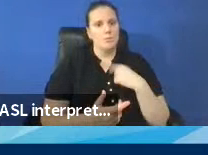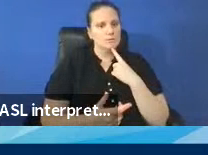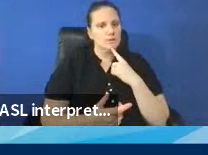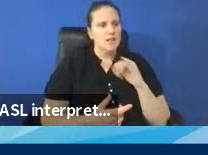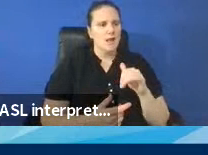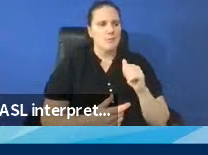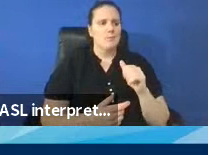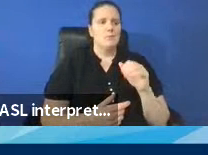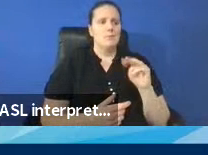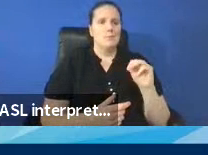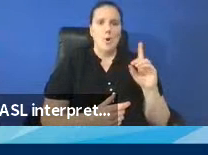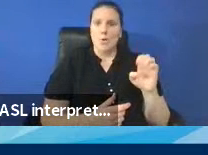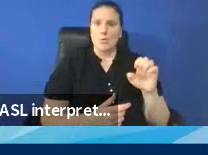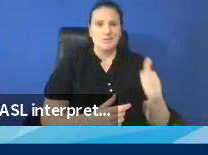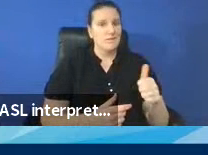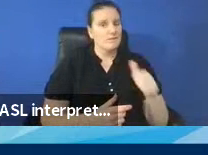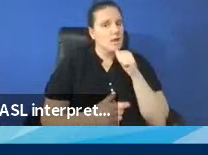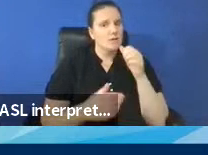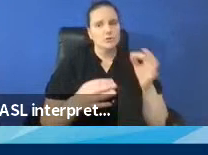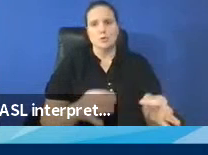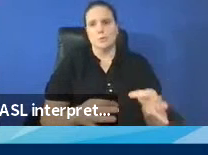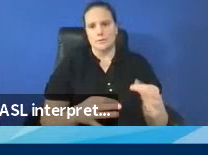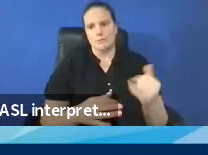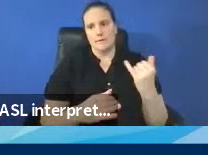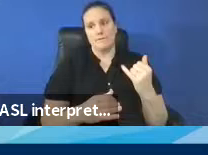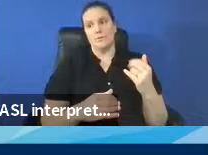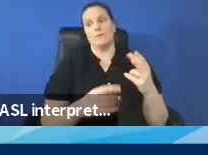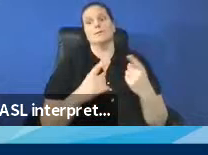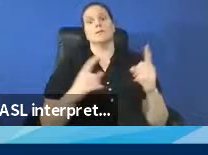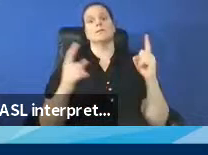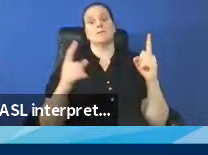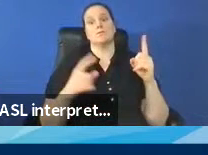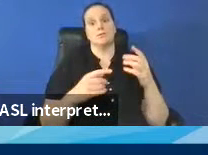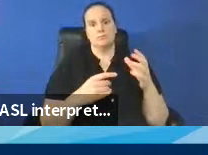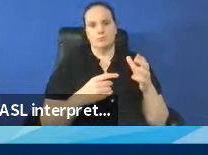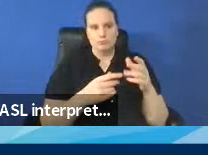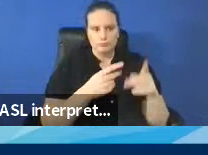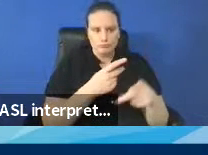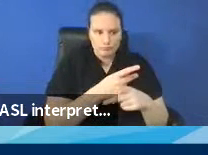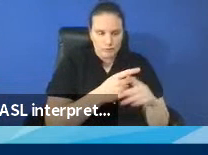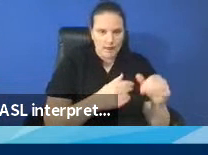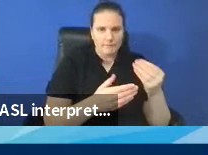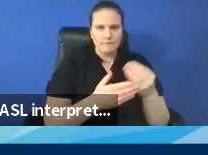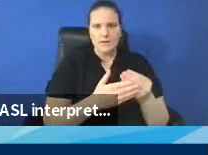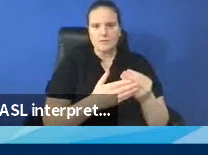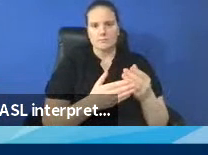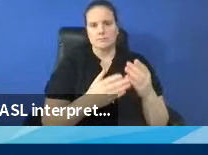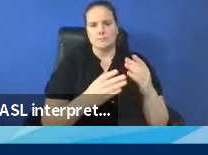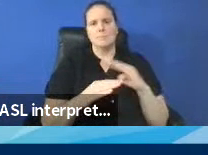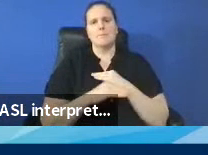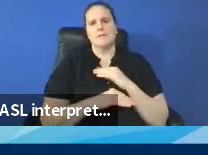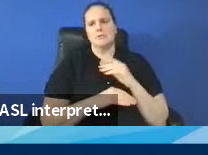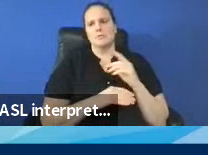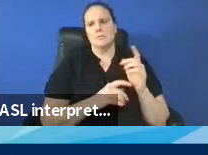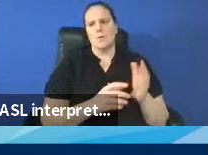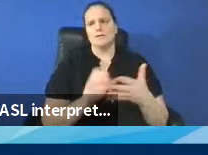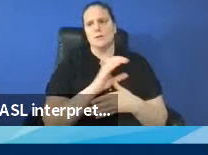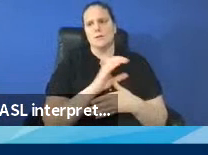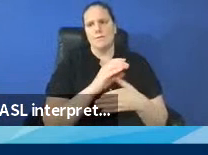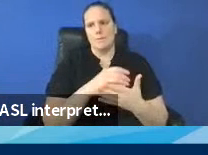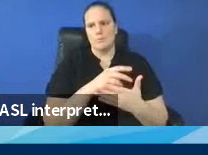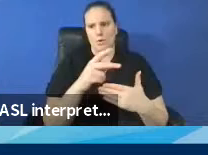the mode itself is not determinant of whether or not you would be successful in garnering those funds. It's meeting the criteria for the